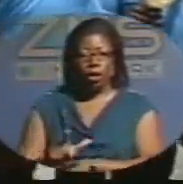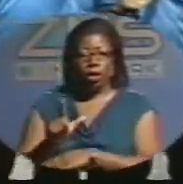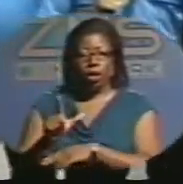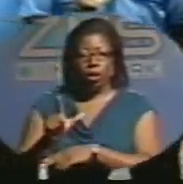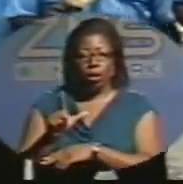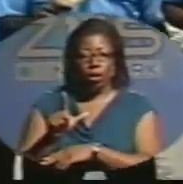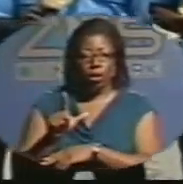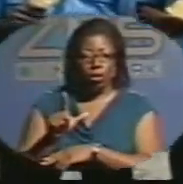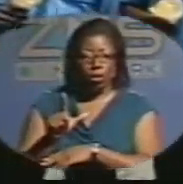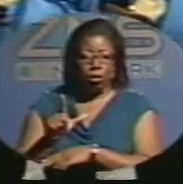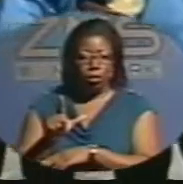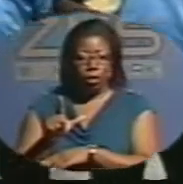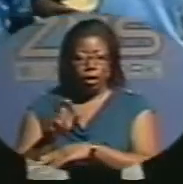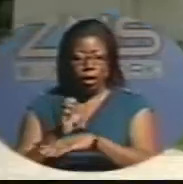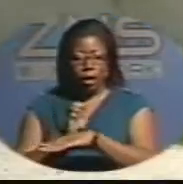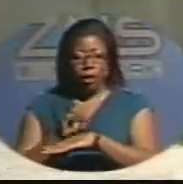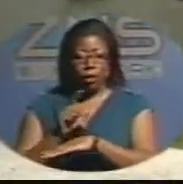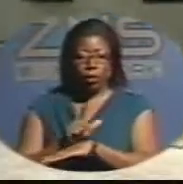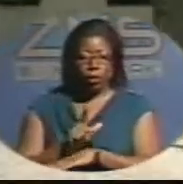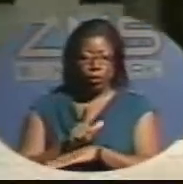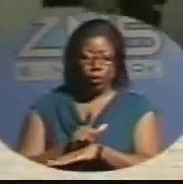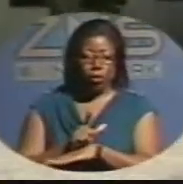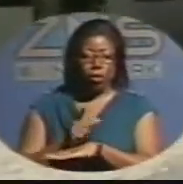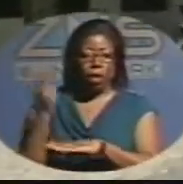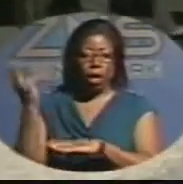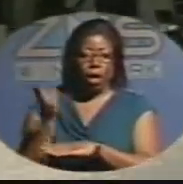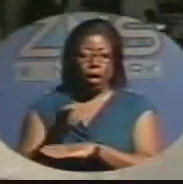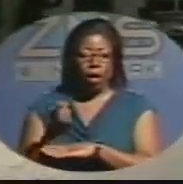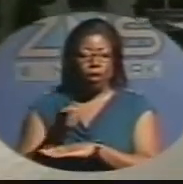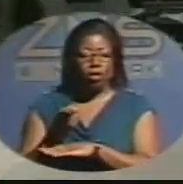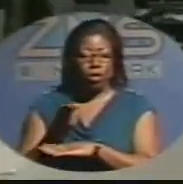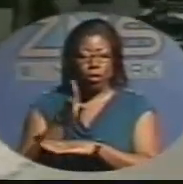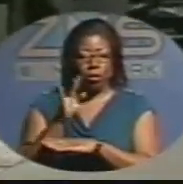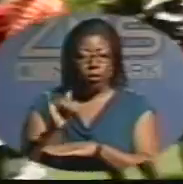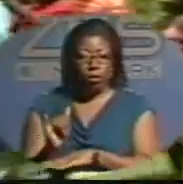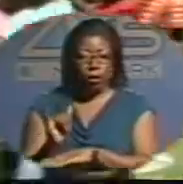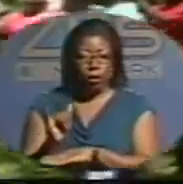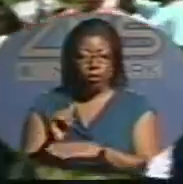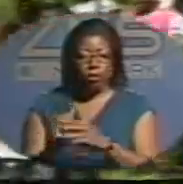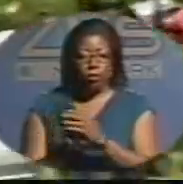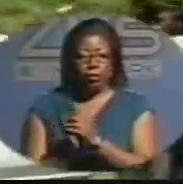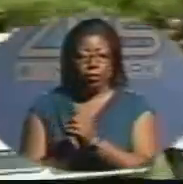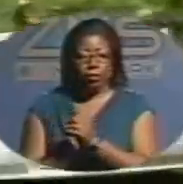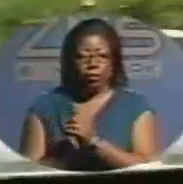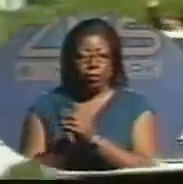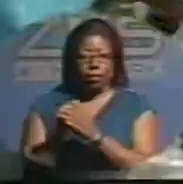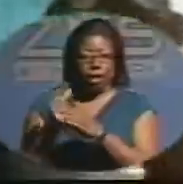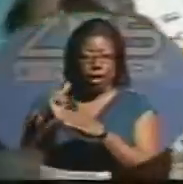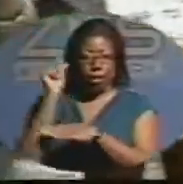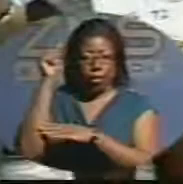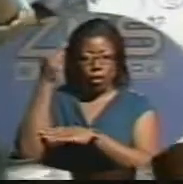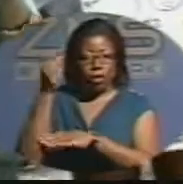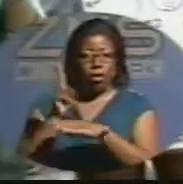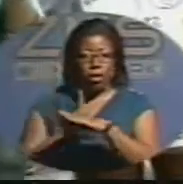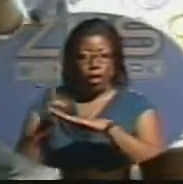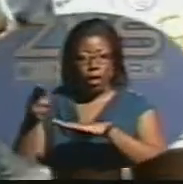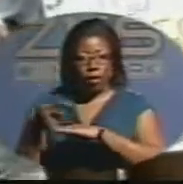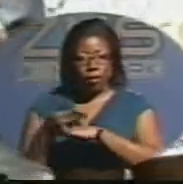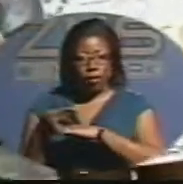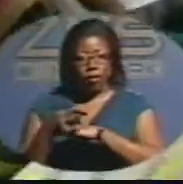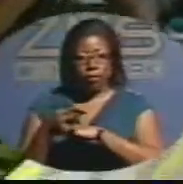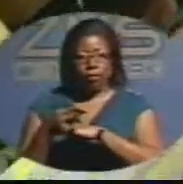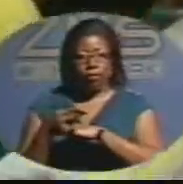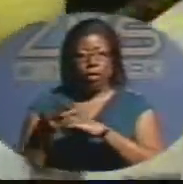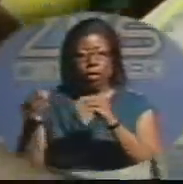Bogue, Gregorytown, Eleuthera, Hatchet Bay, James Siston, Governor Saba. Get out the pens.